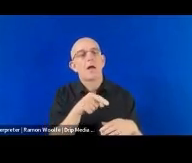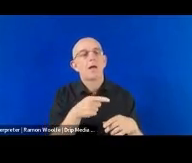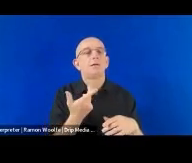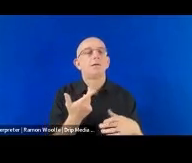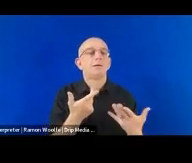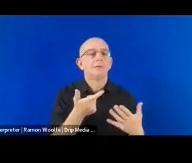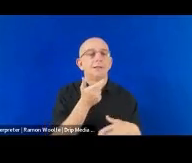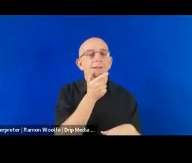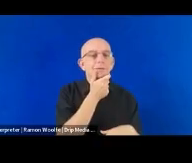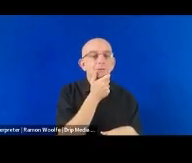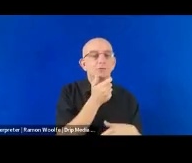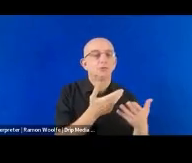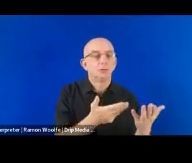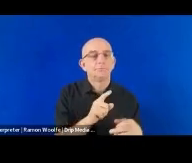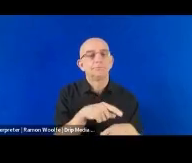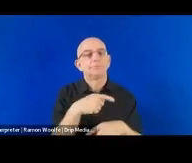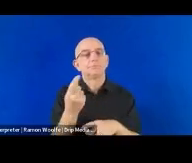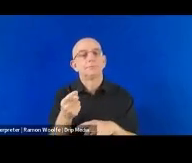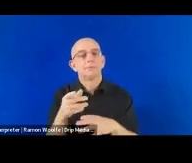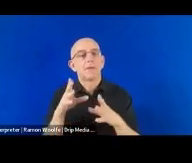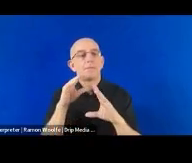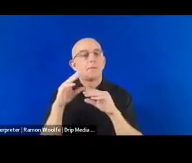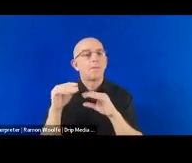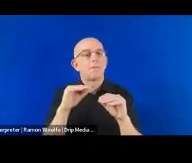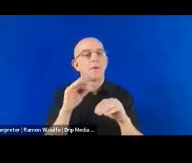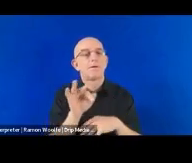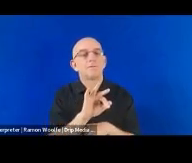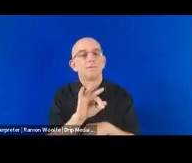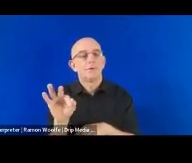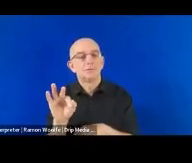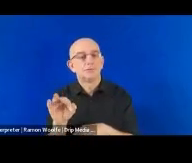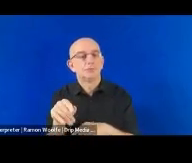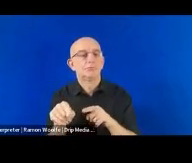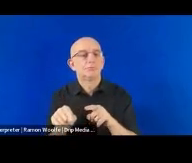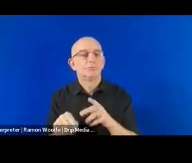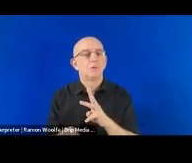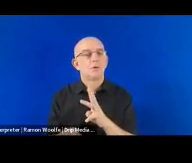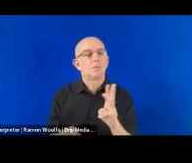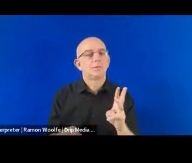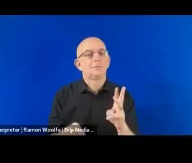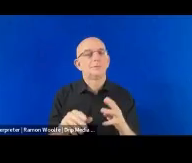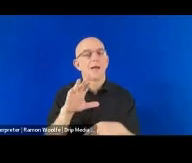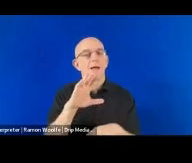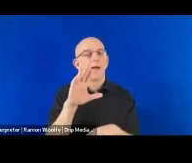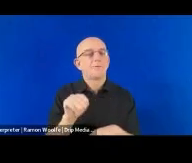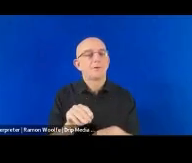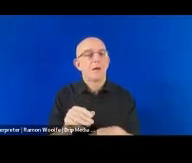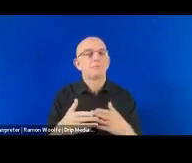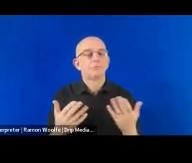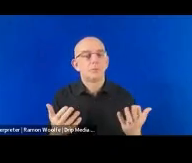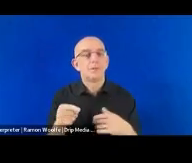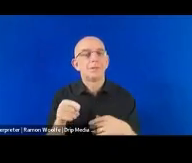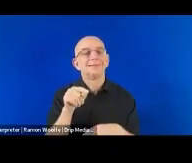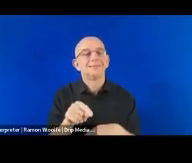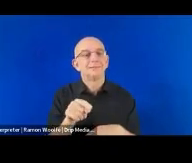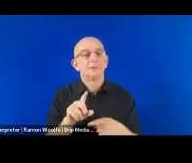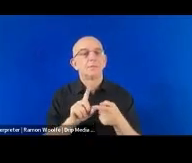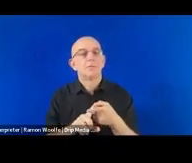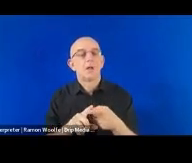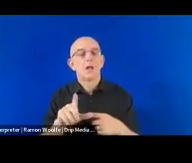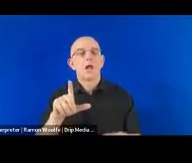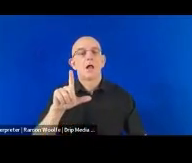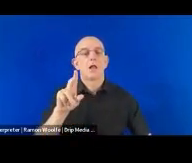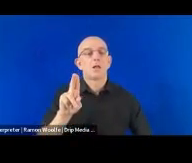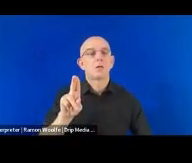is the Portuguese-speaking countries. So when the modules are made in English, they are now translated